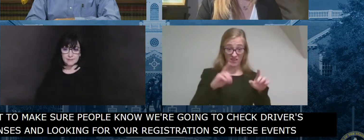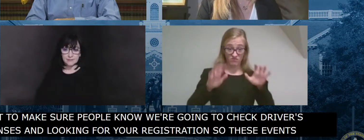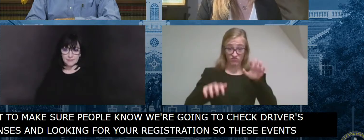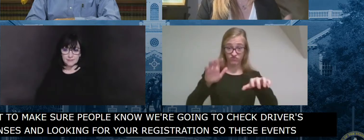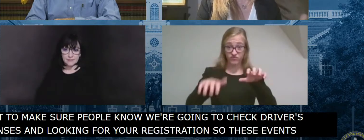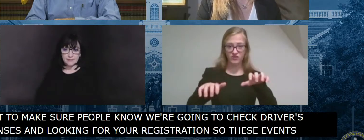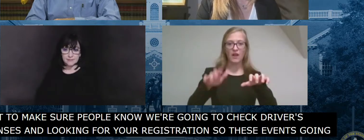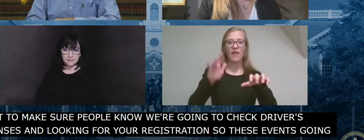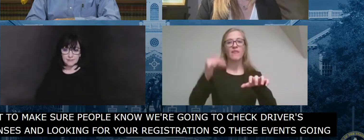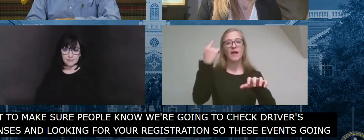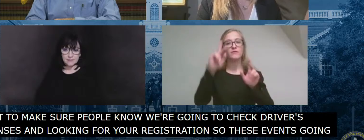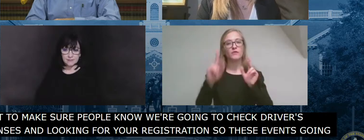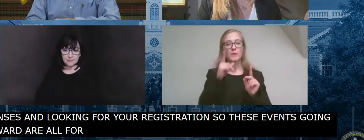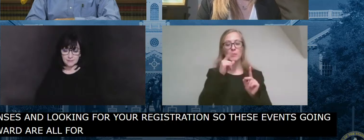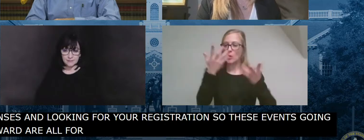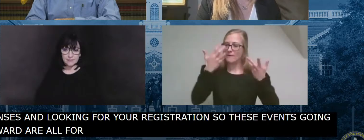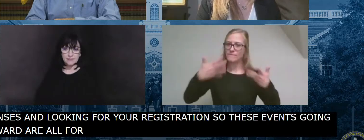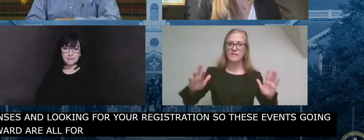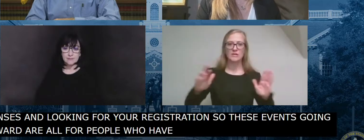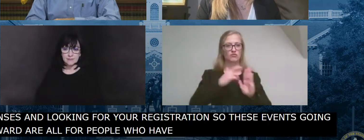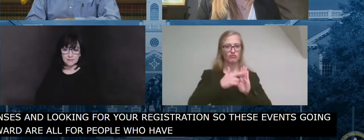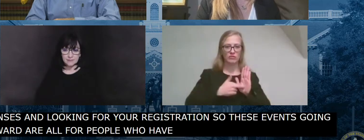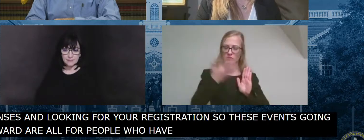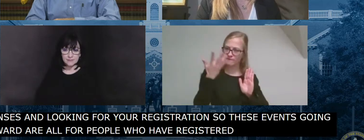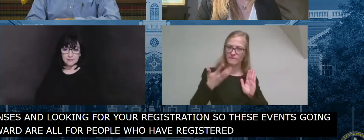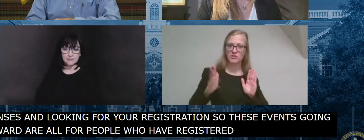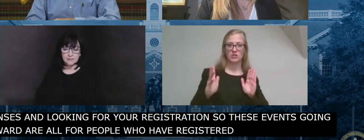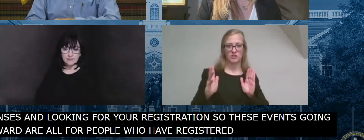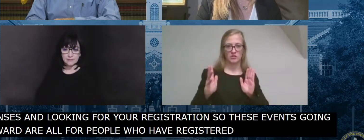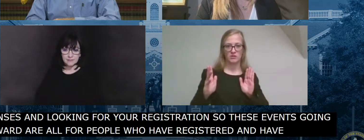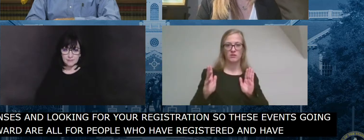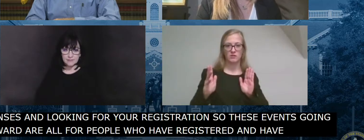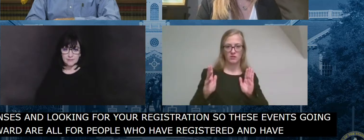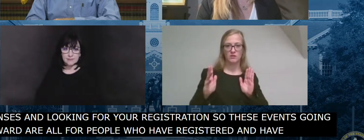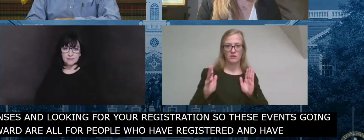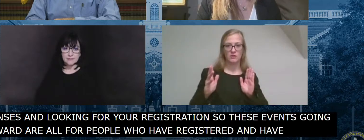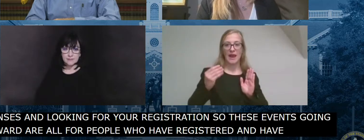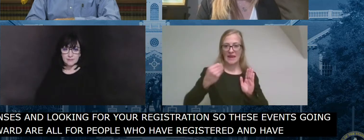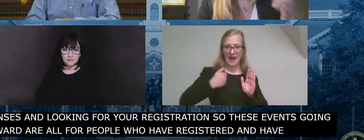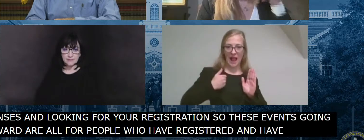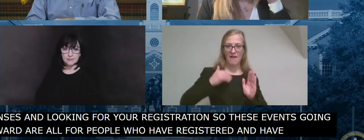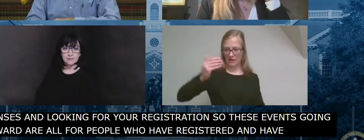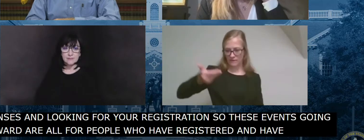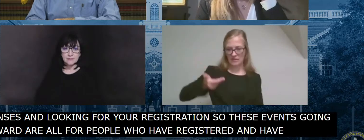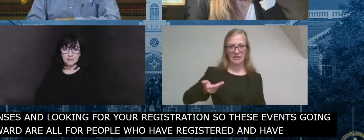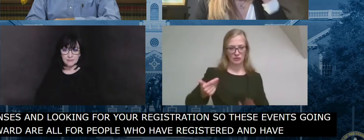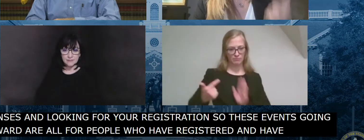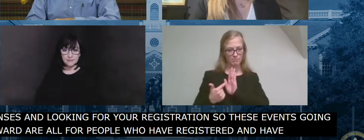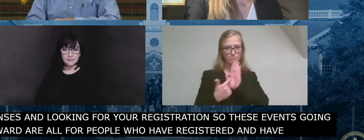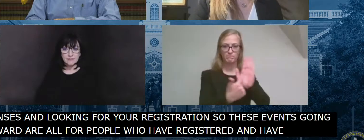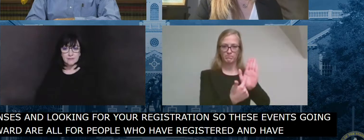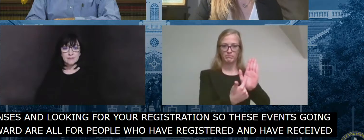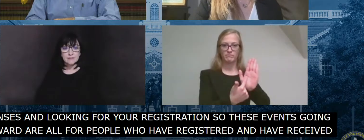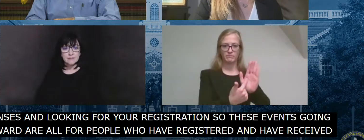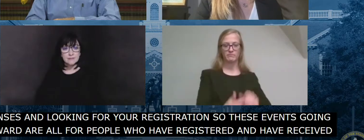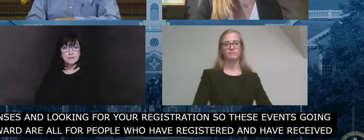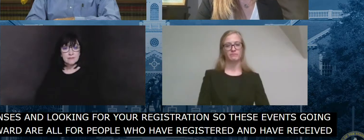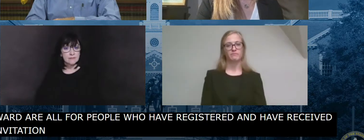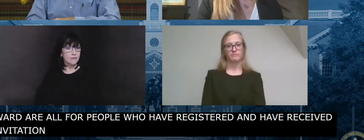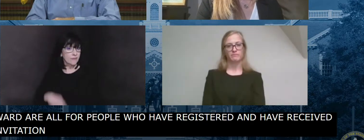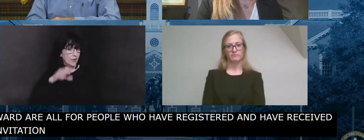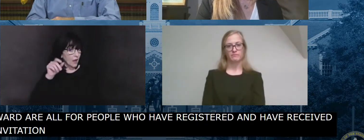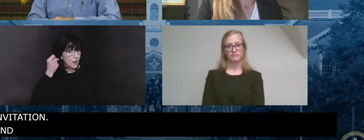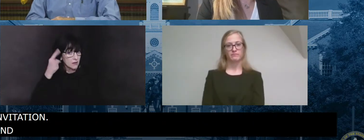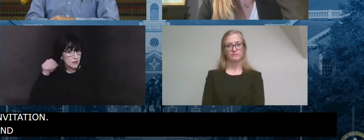who have registered and have, had received an invitation. And are 65 and